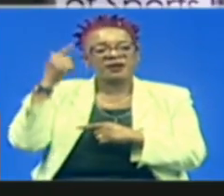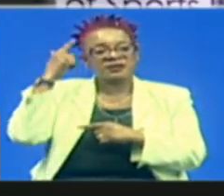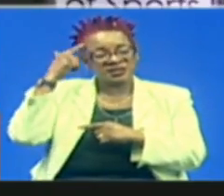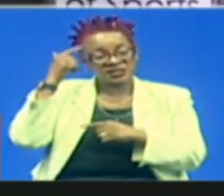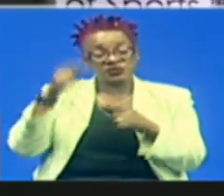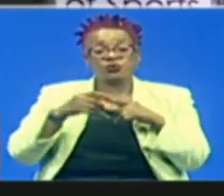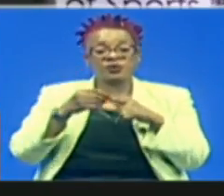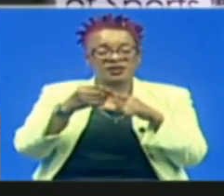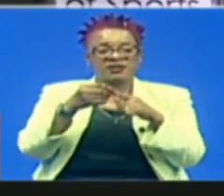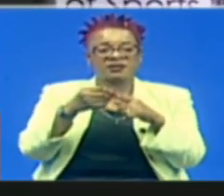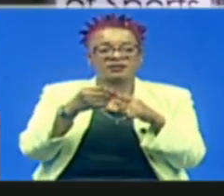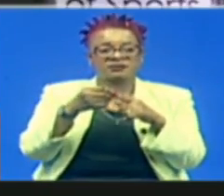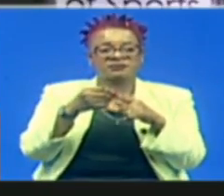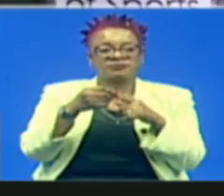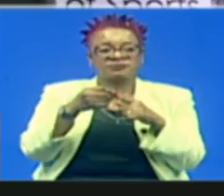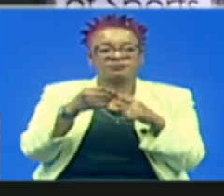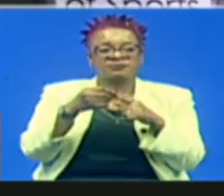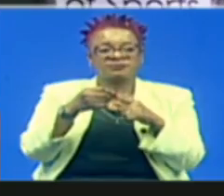unique, and